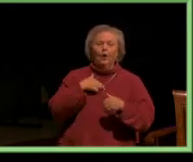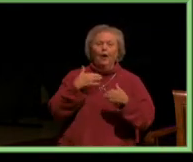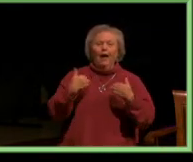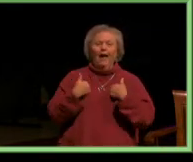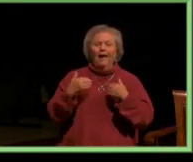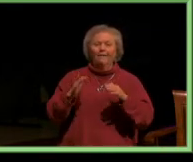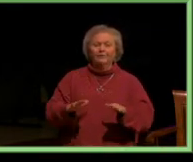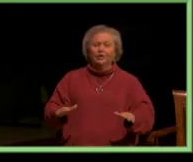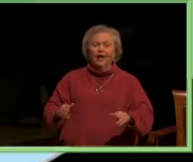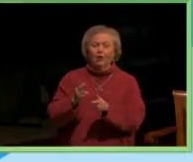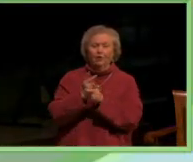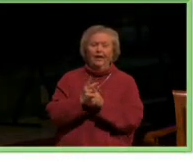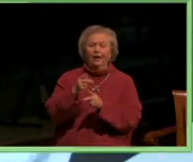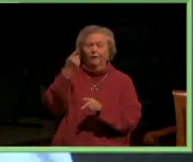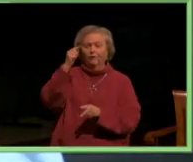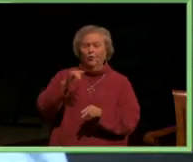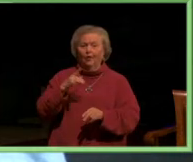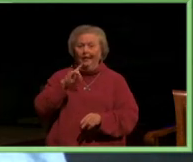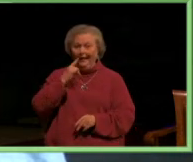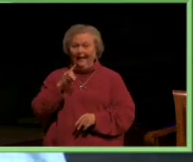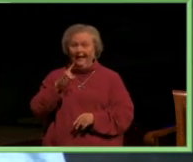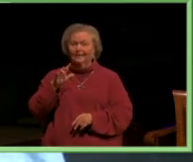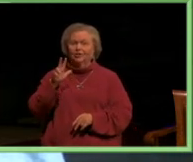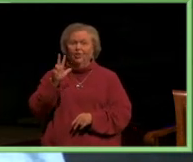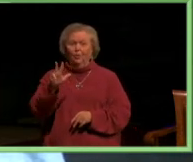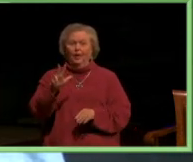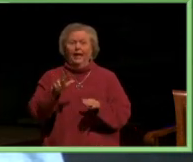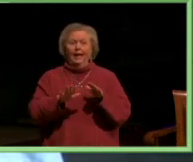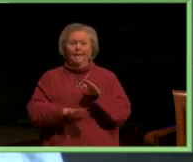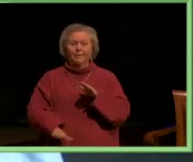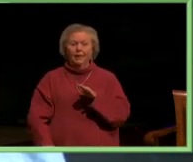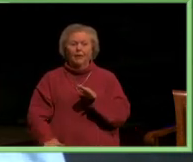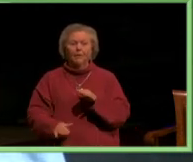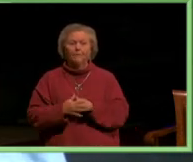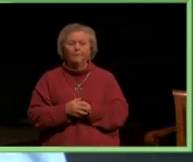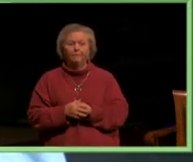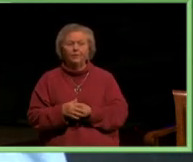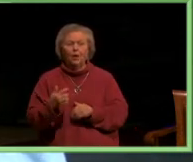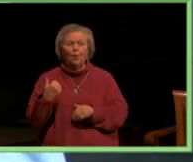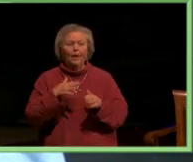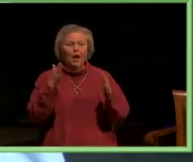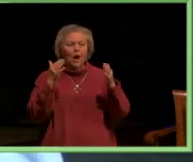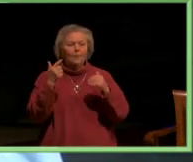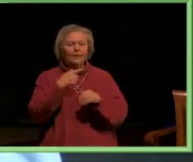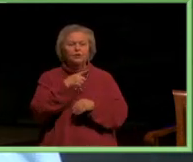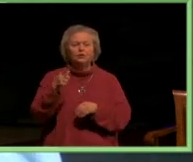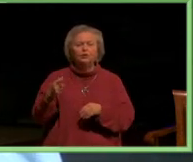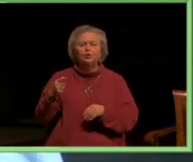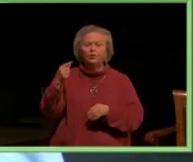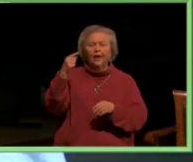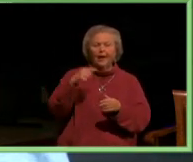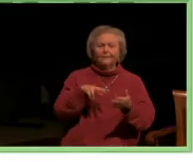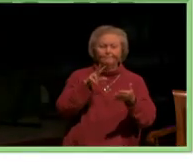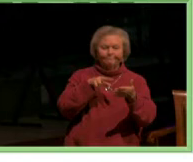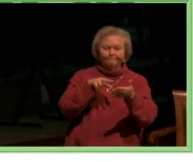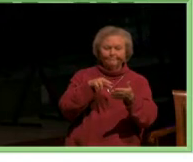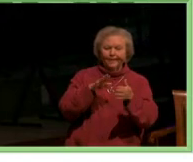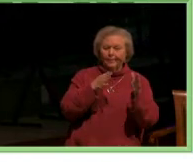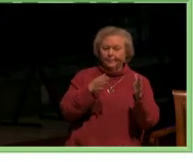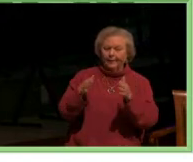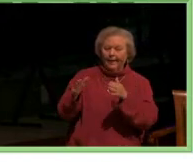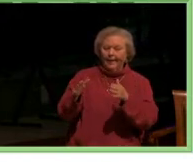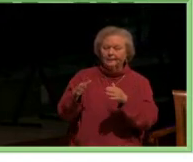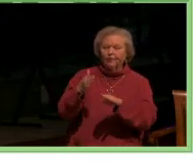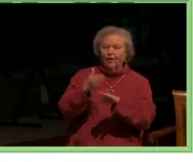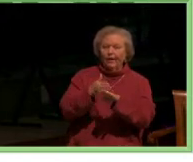and under. We hope everyone got a chance to look at plans for our 2024 renovation project. Pastor Corey